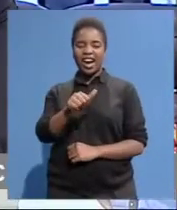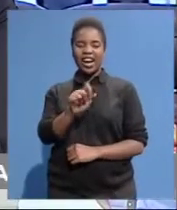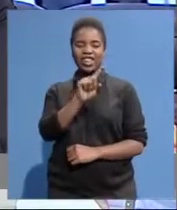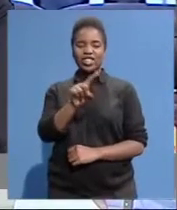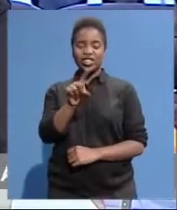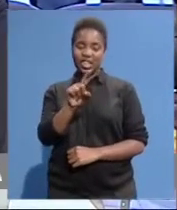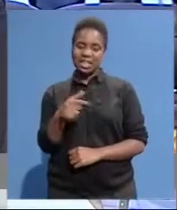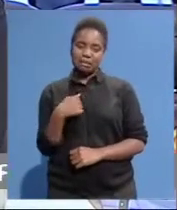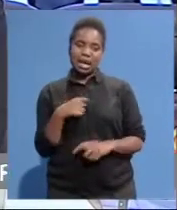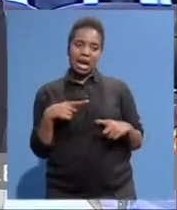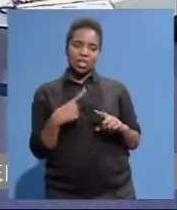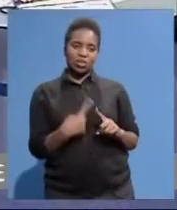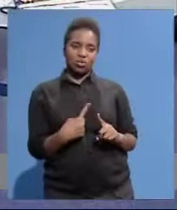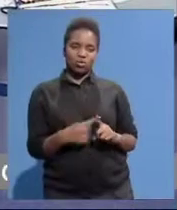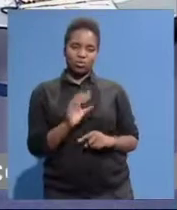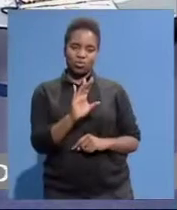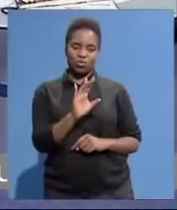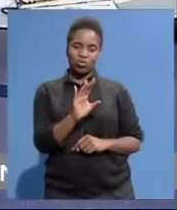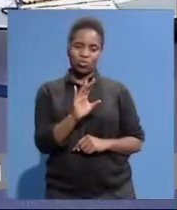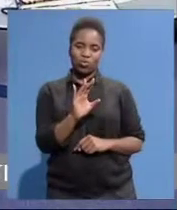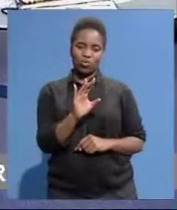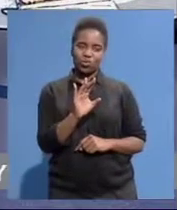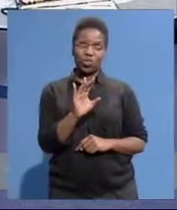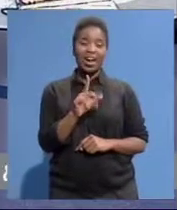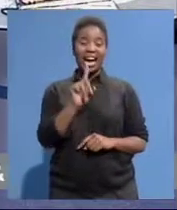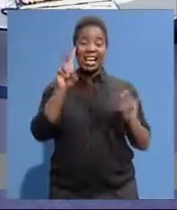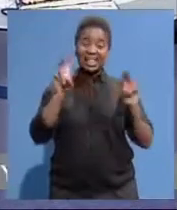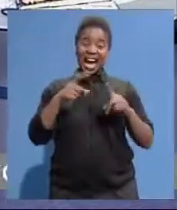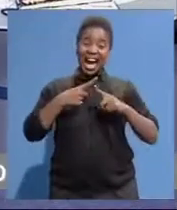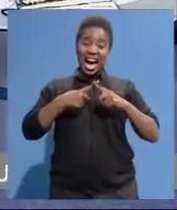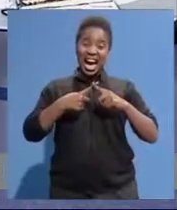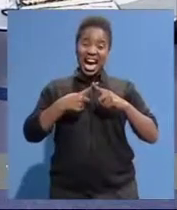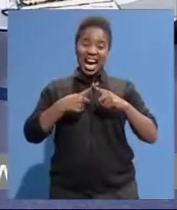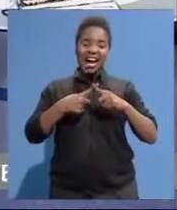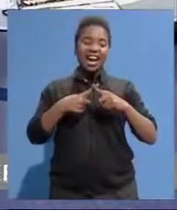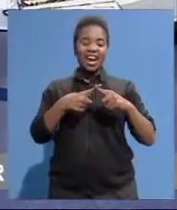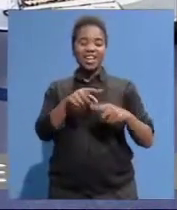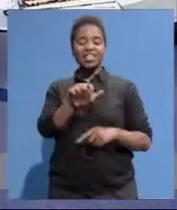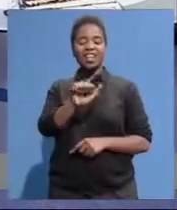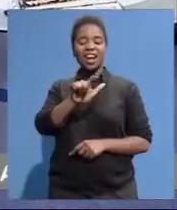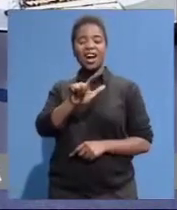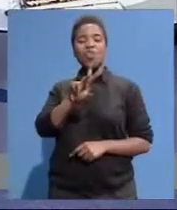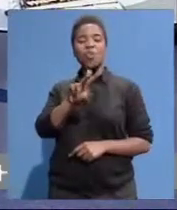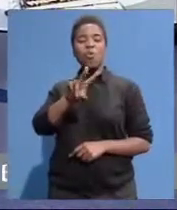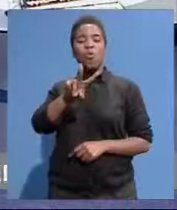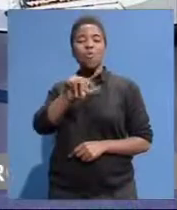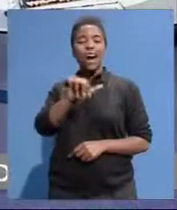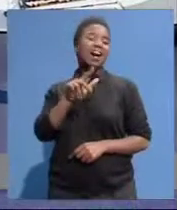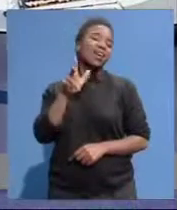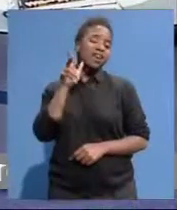do the closer thing. Aluva. There you go. Okay. High five. No, I needed to practice the There you closer, go.